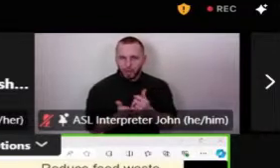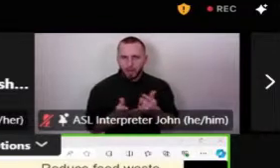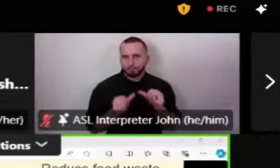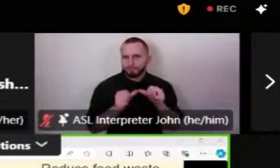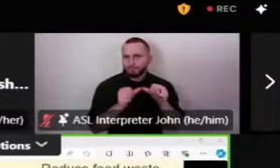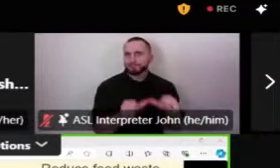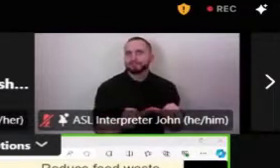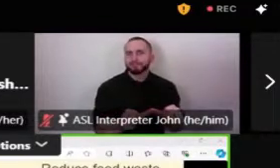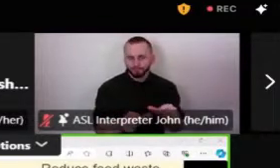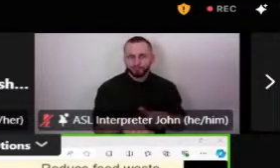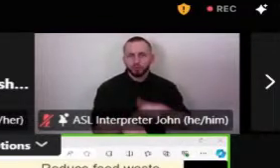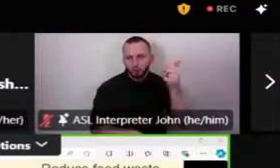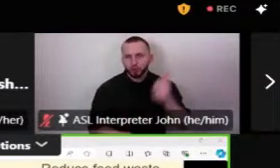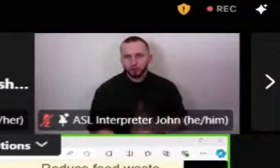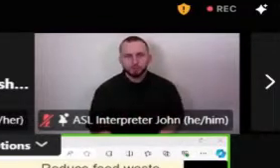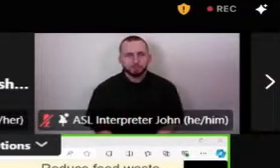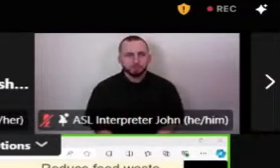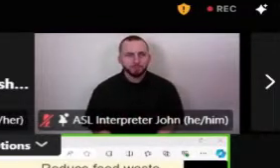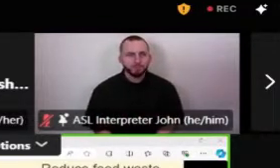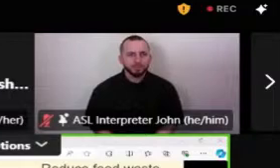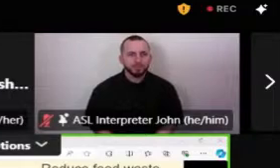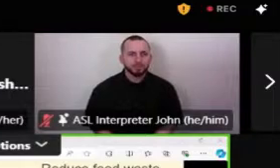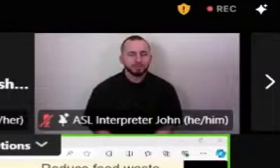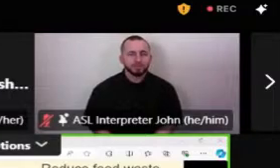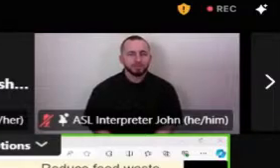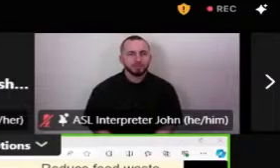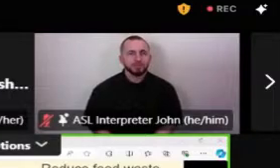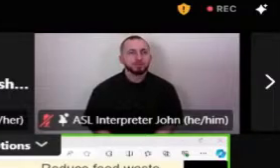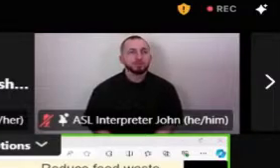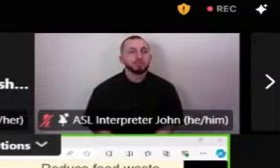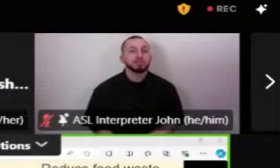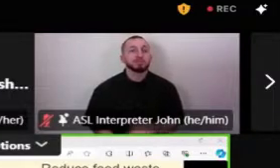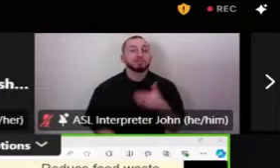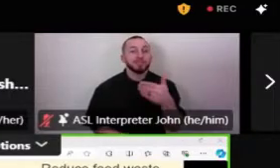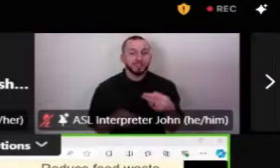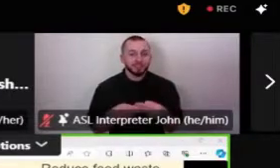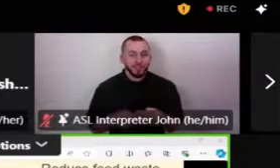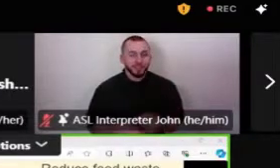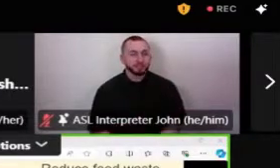help make that last a little bit longer. And then we'll go ahead and go to the next slide.